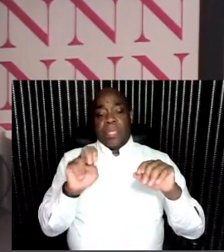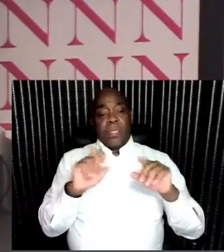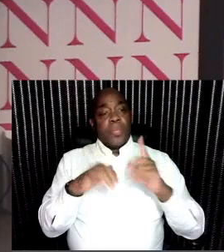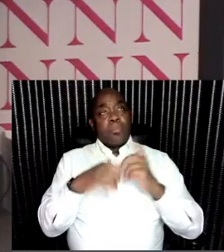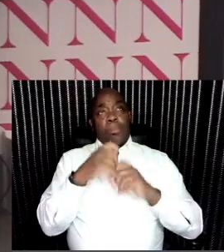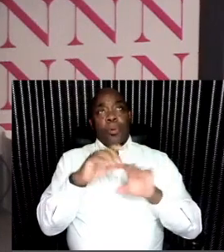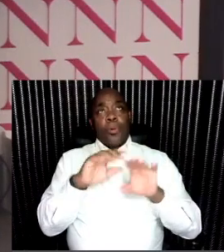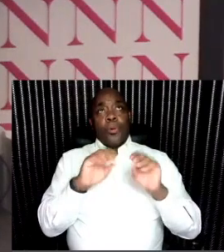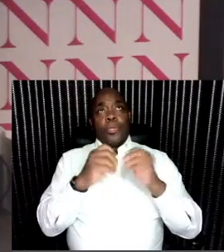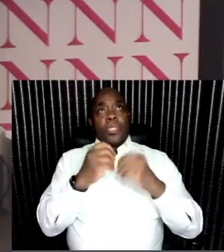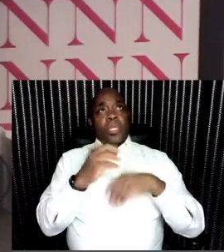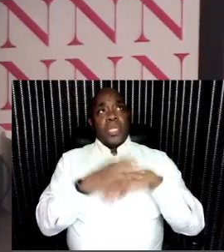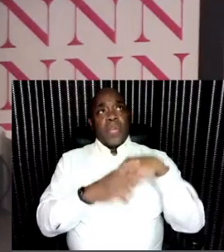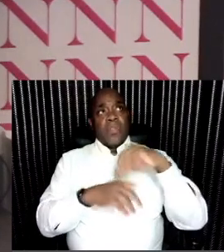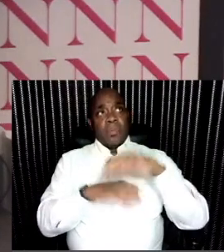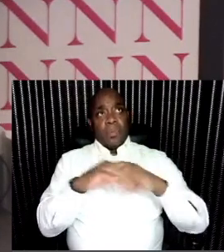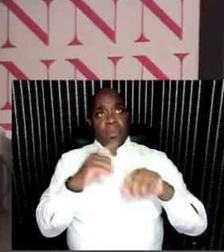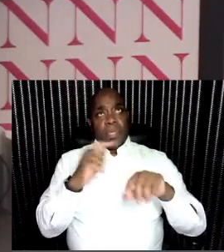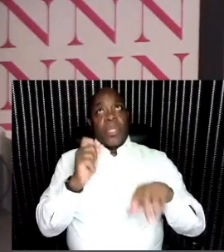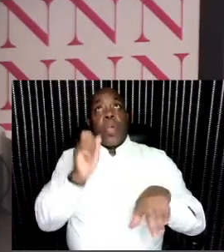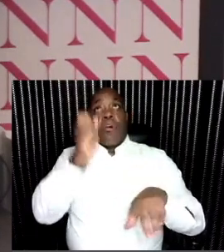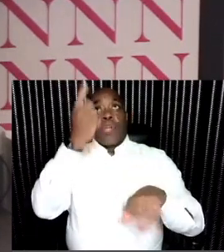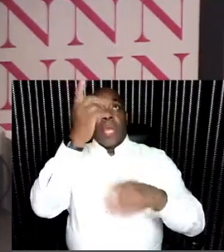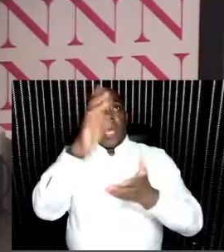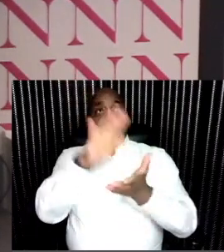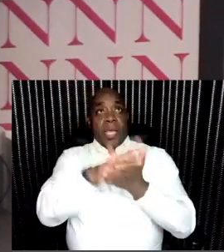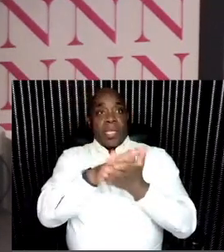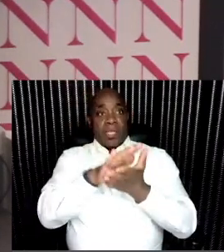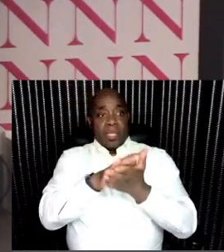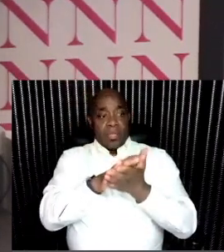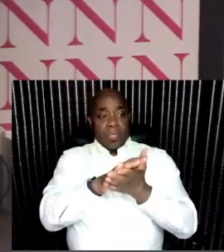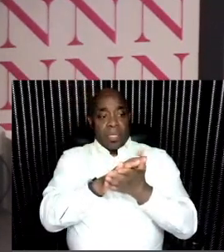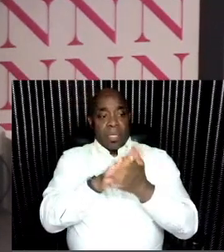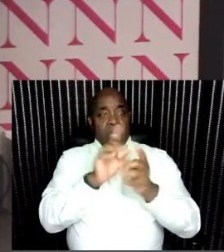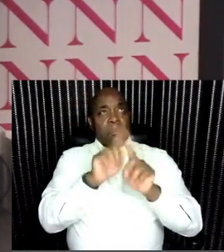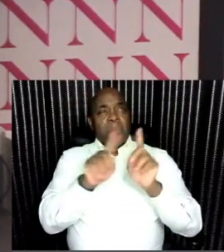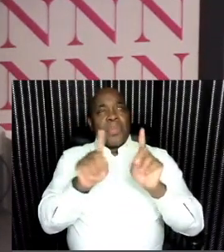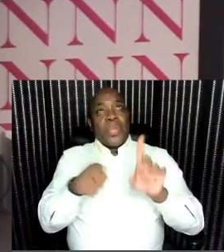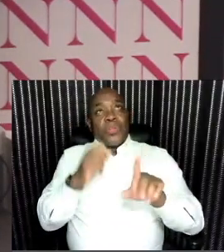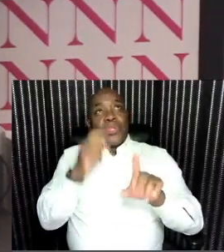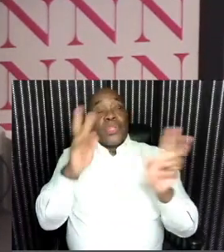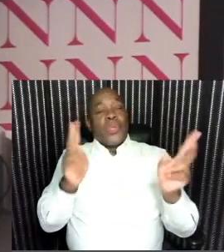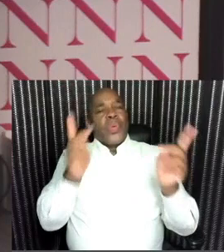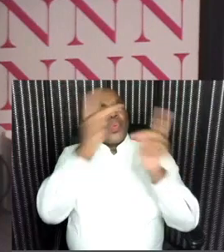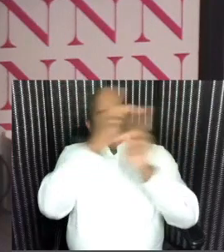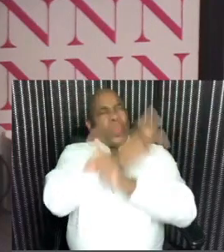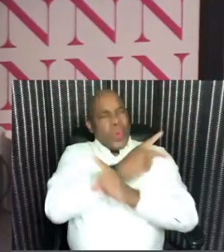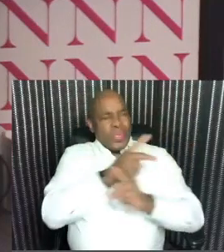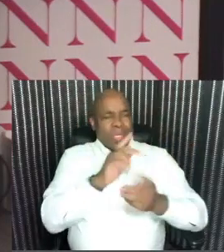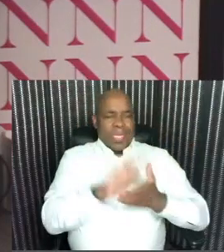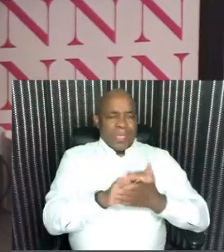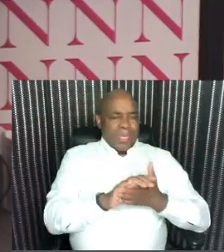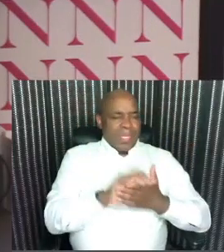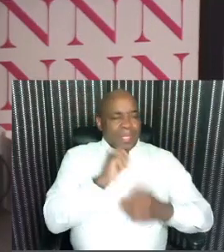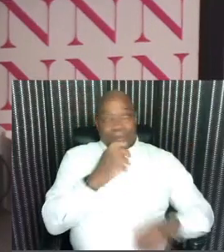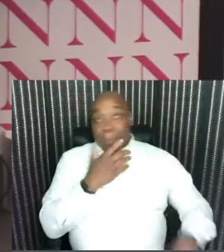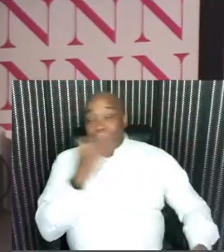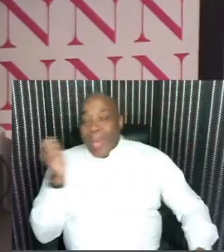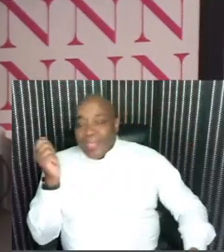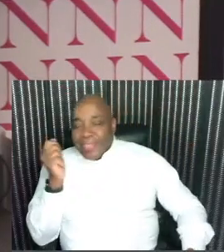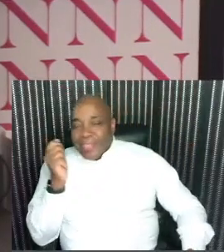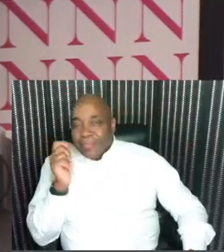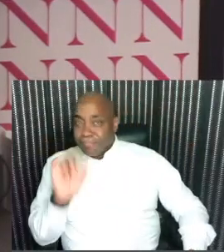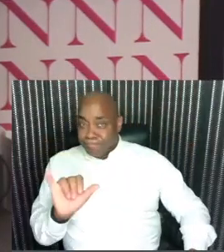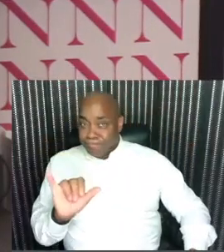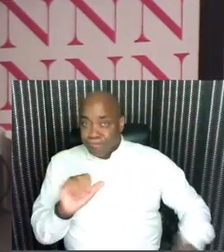because they understand academia, but they understand like the worst kind of academia, not the best kind of academia. So they